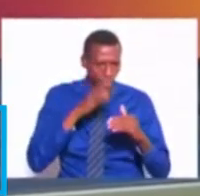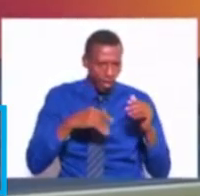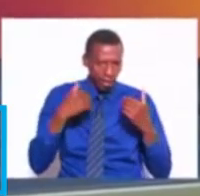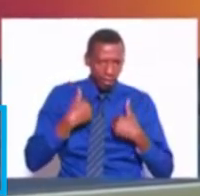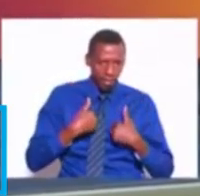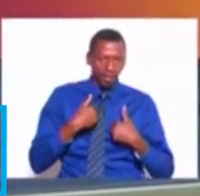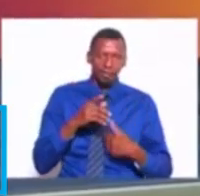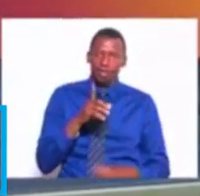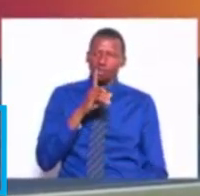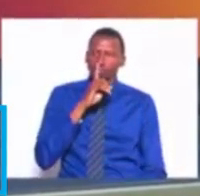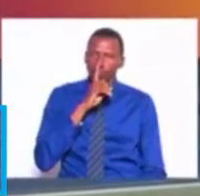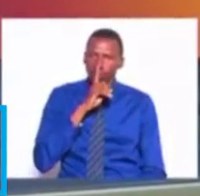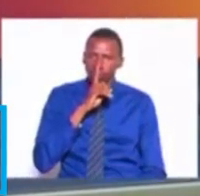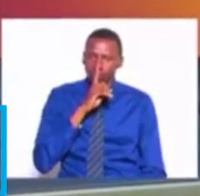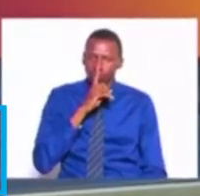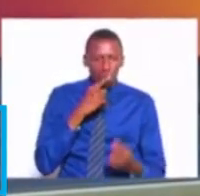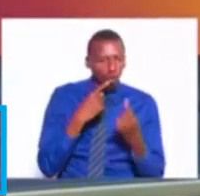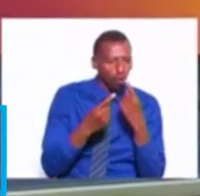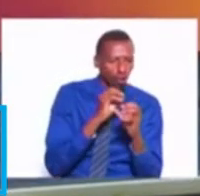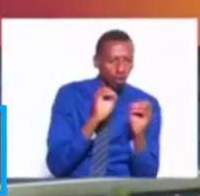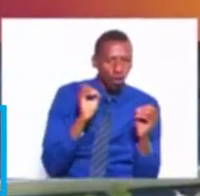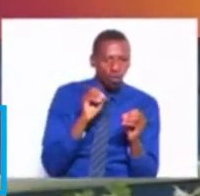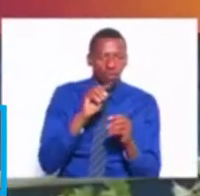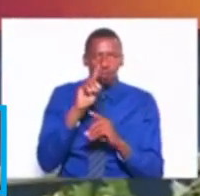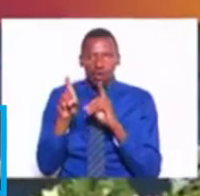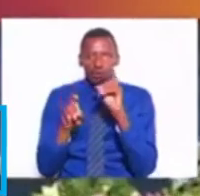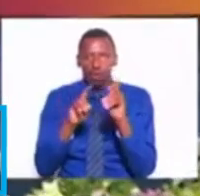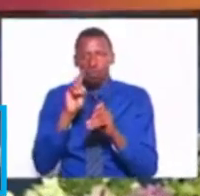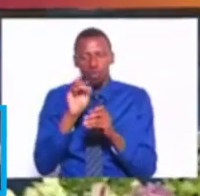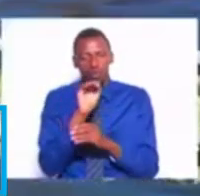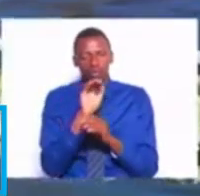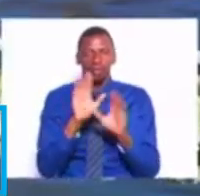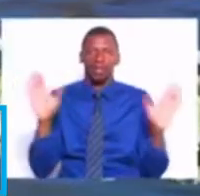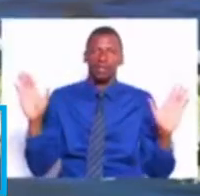I don't talk. I ask more questions.